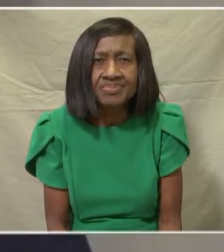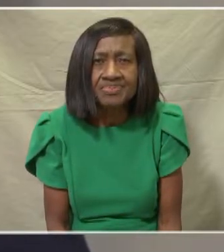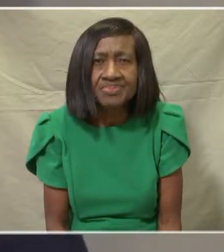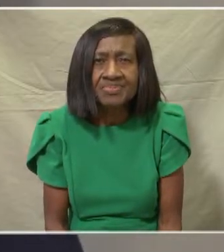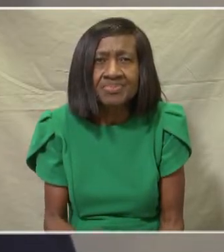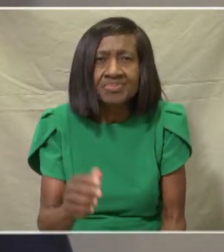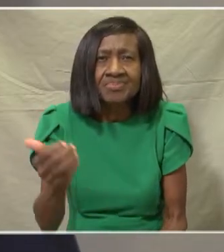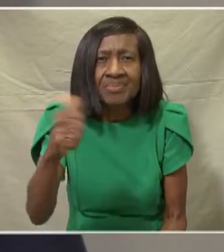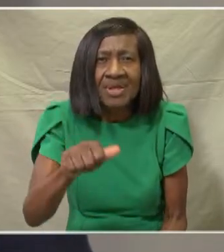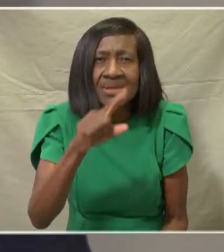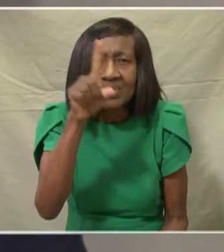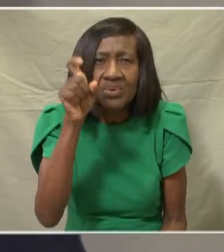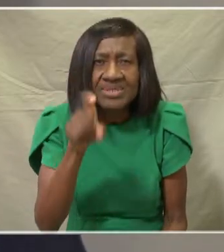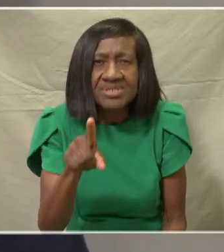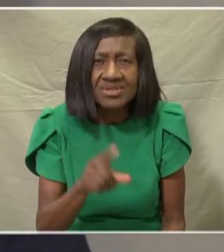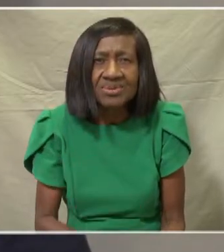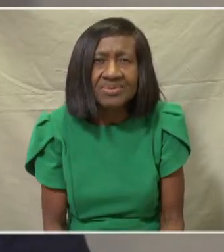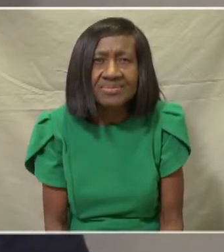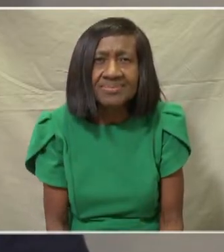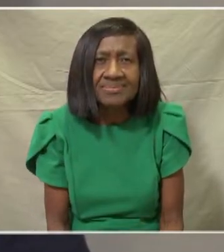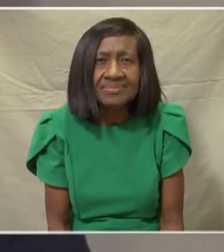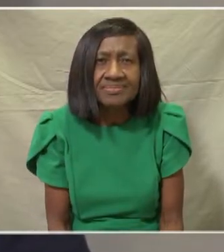questions?